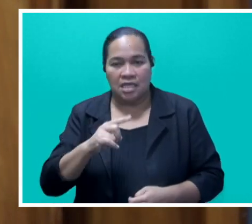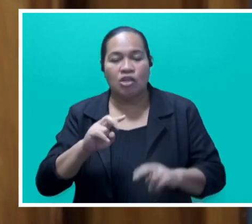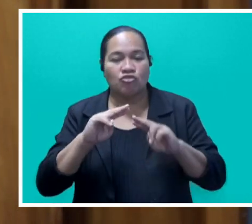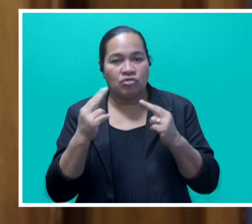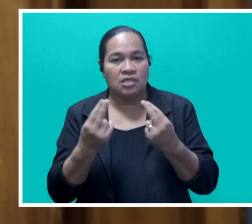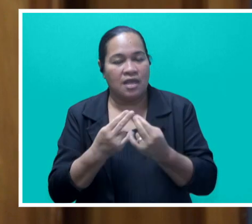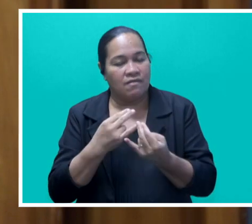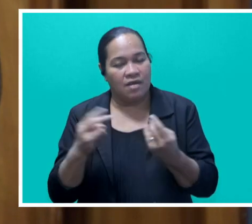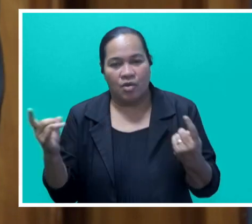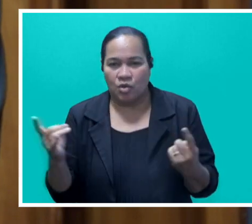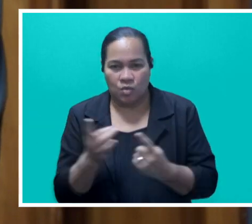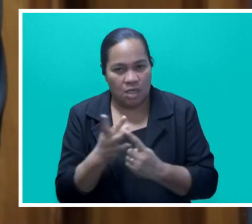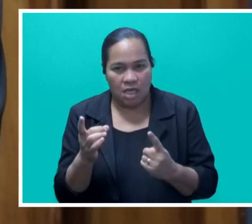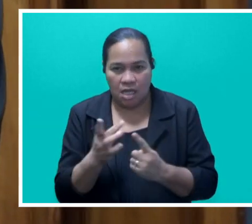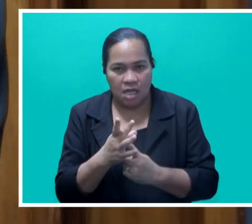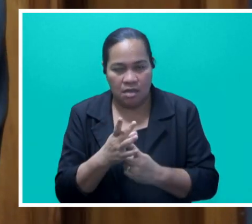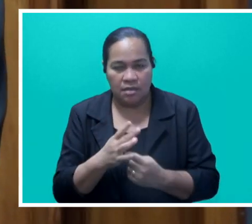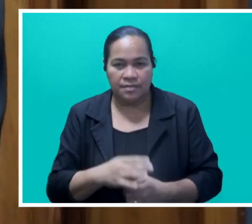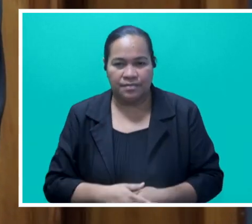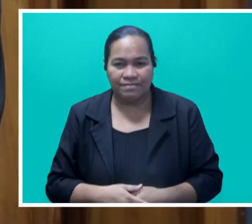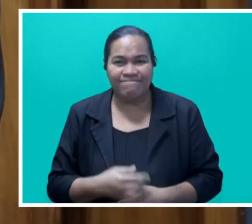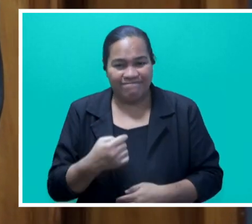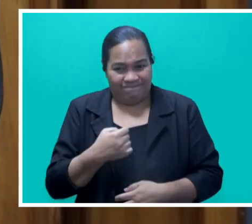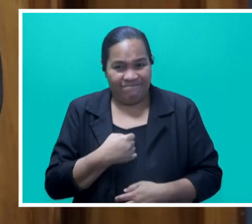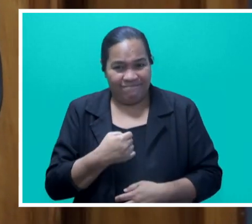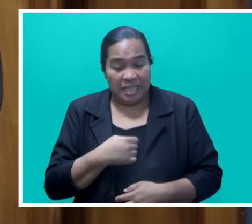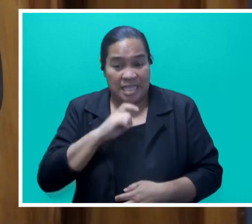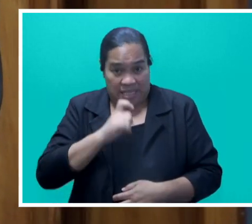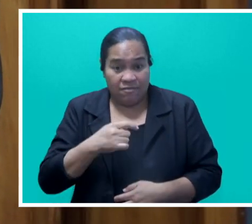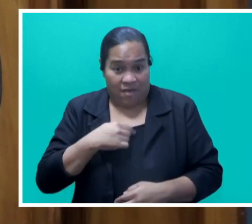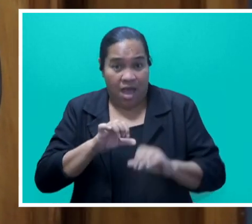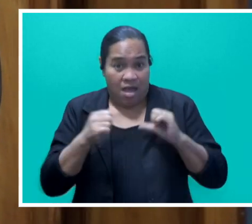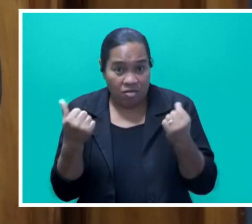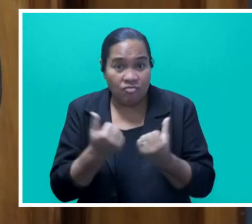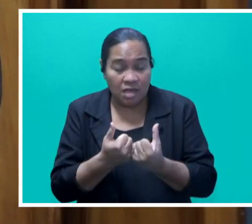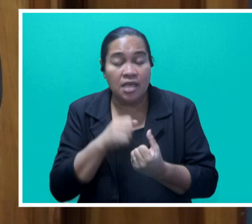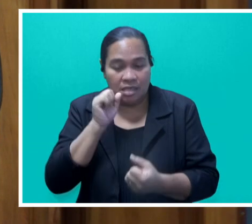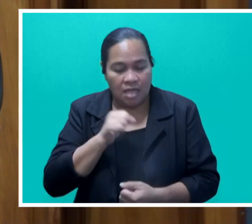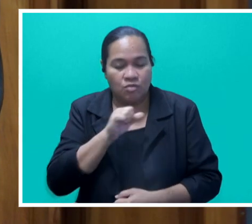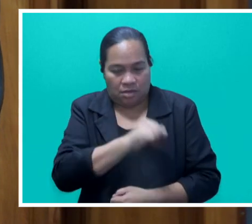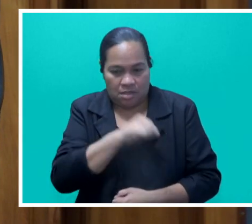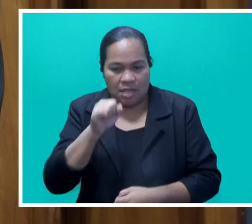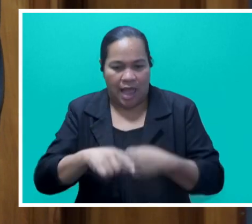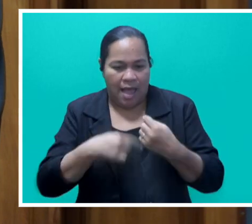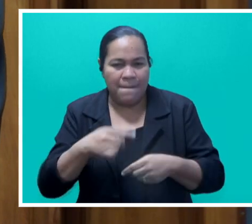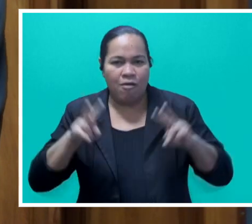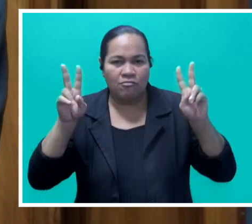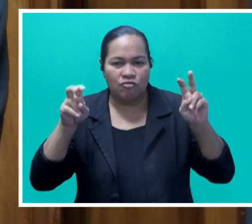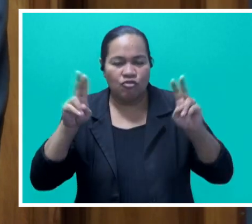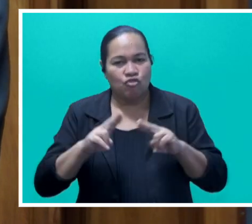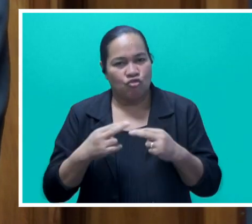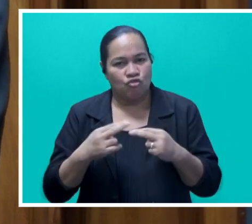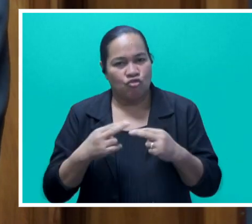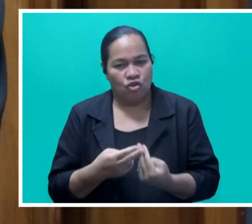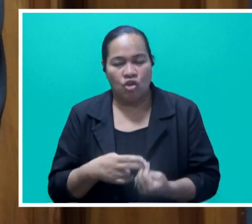critical. If, like myself, we agree that we are serious about unity, then we cannot